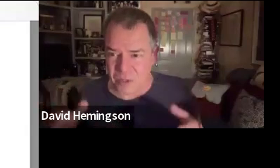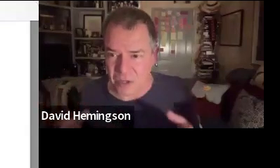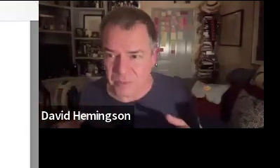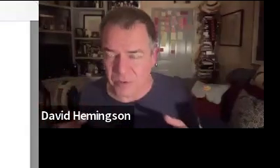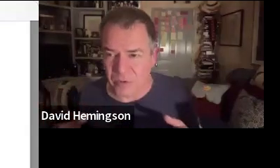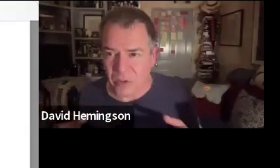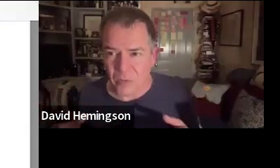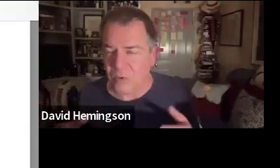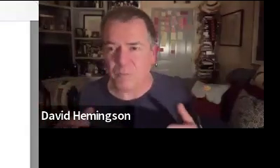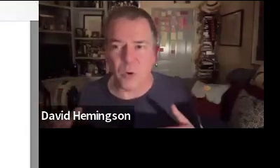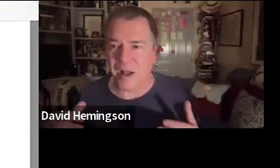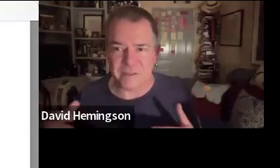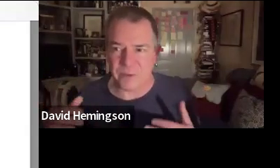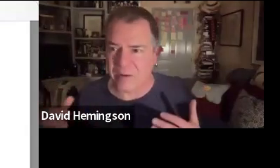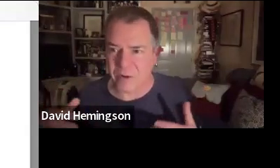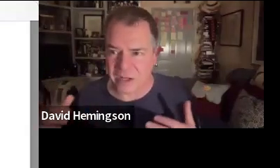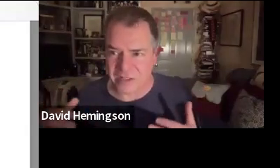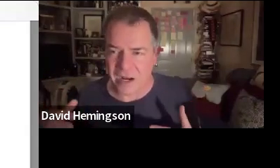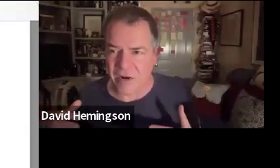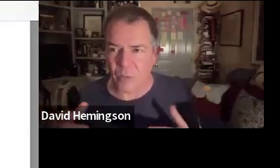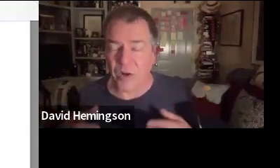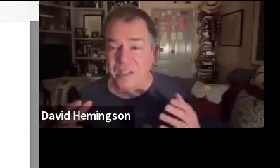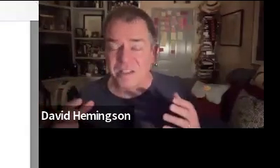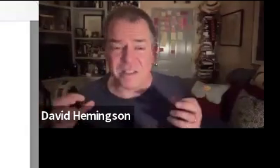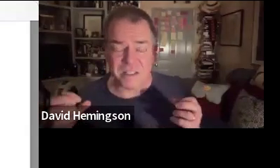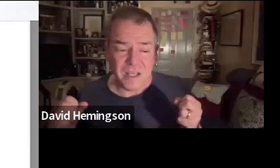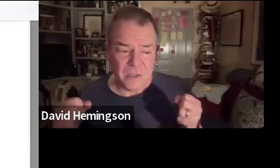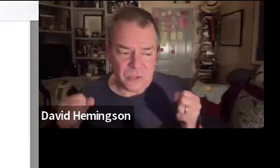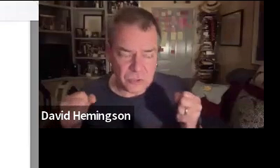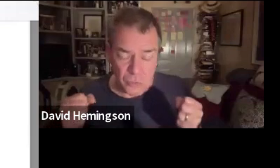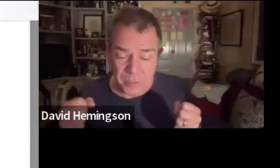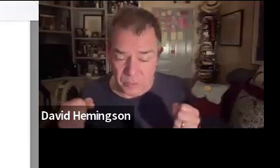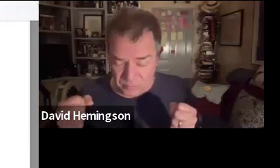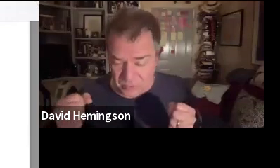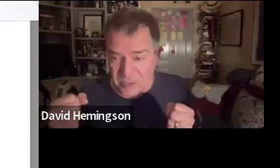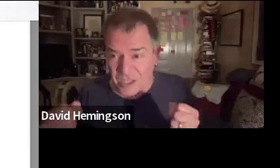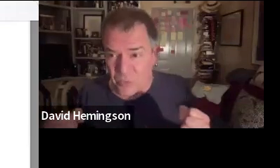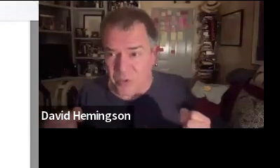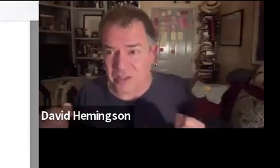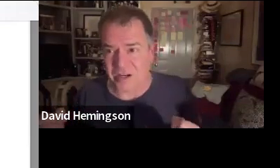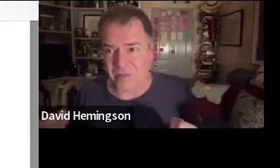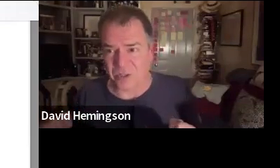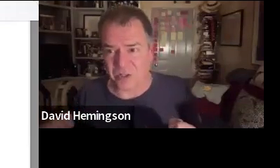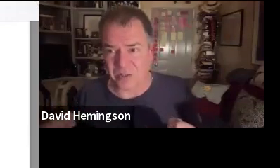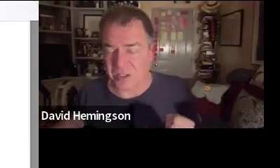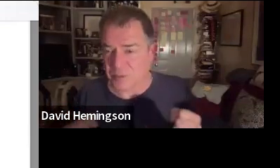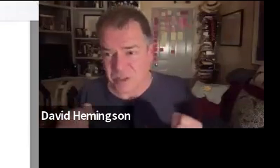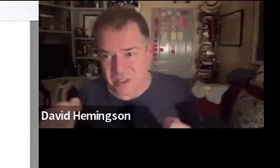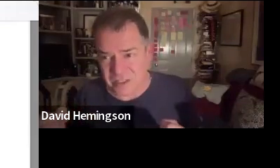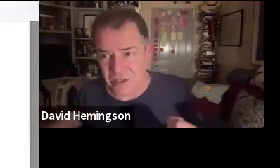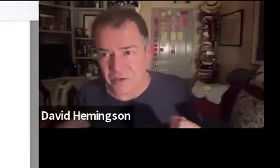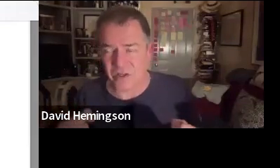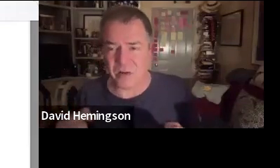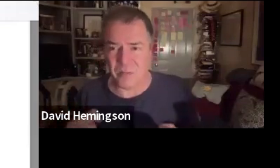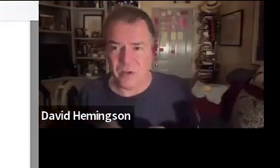it's not some sort of comfortable we're pals forever kind of scenario. What it is two people continuing to discover each other. The